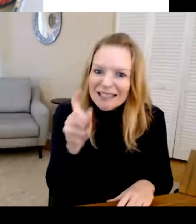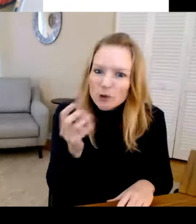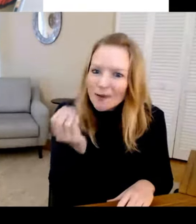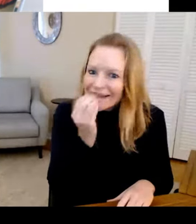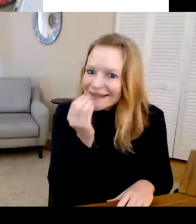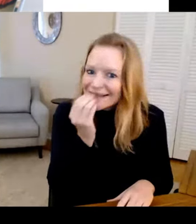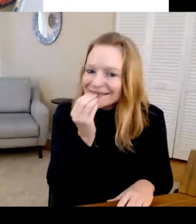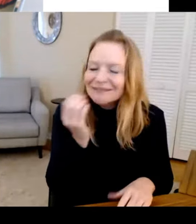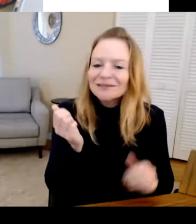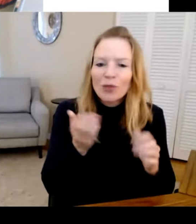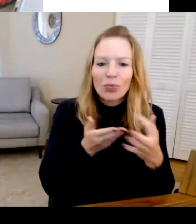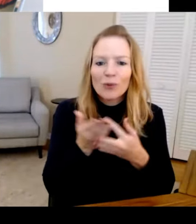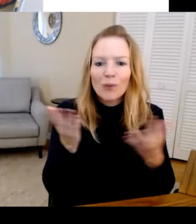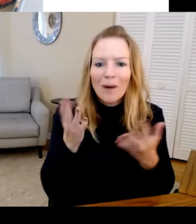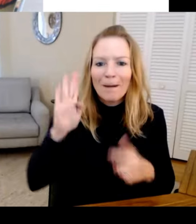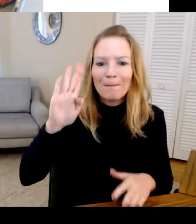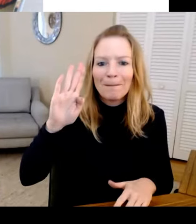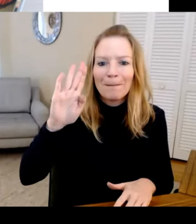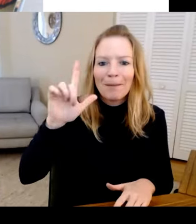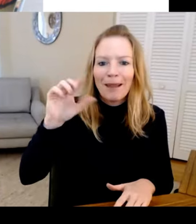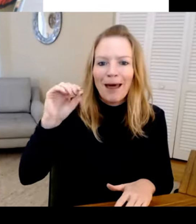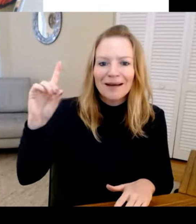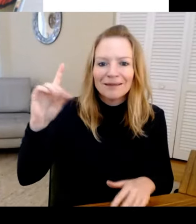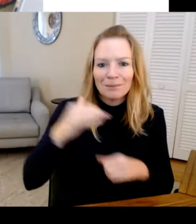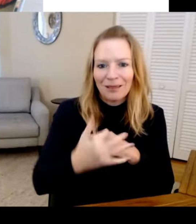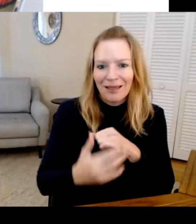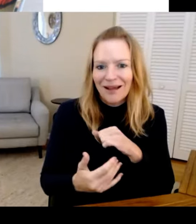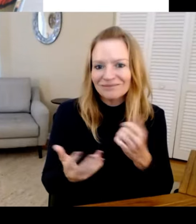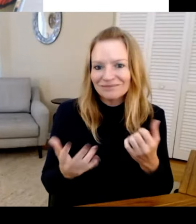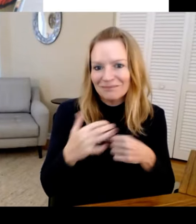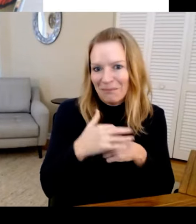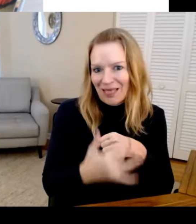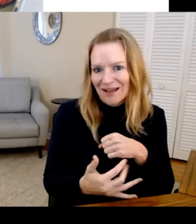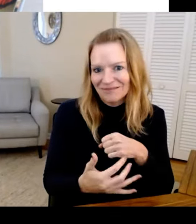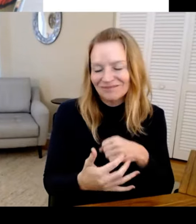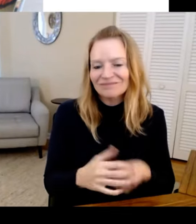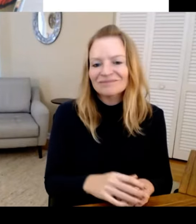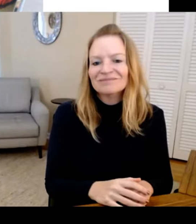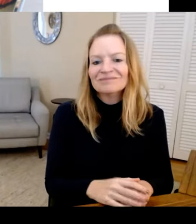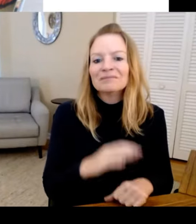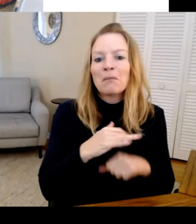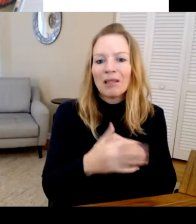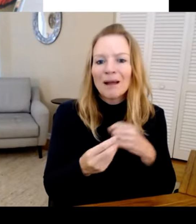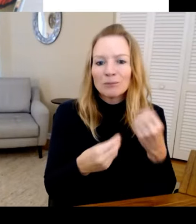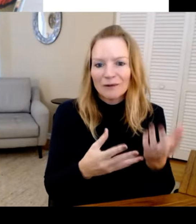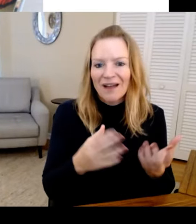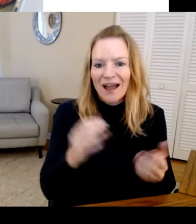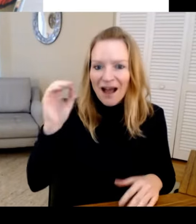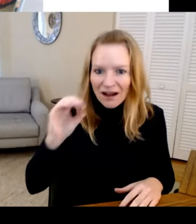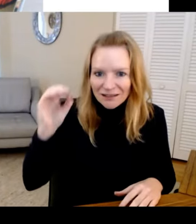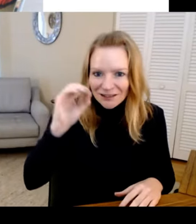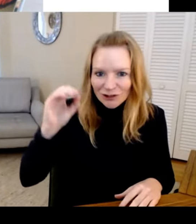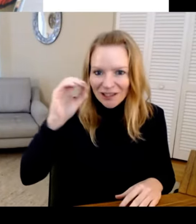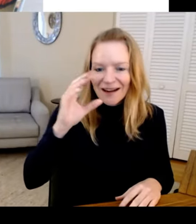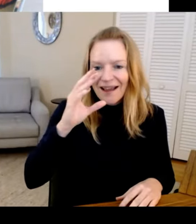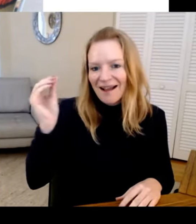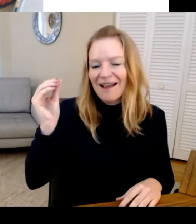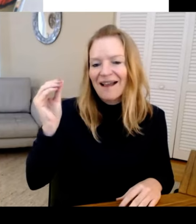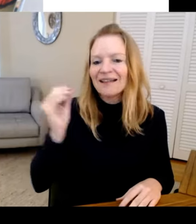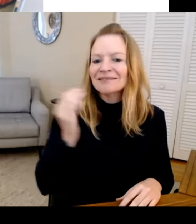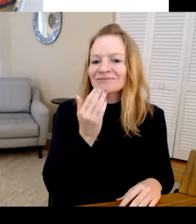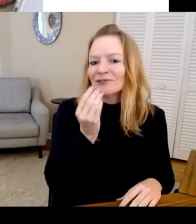So the brain needs food, it needs to eat, it needs fuel, and it needs to do that through the blood. The blood